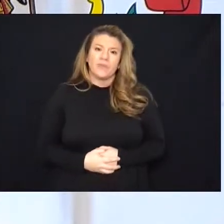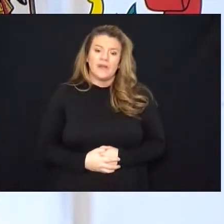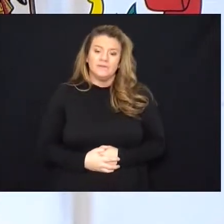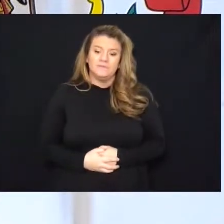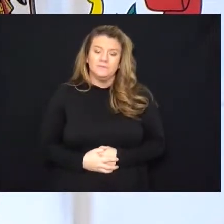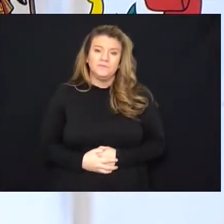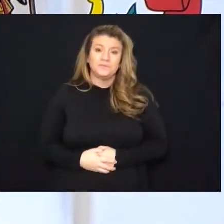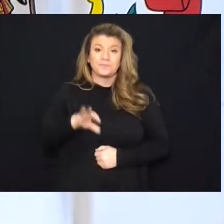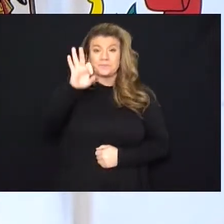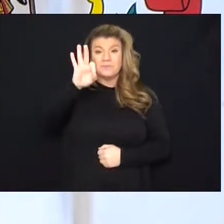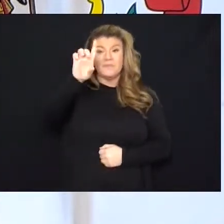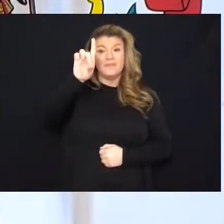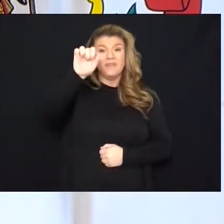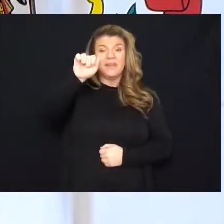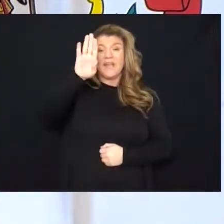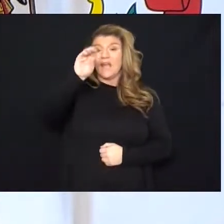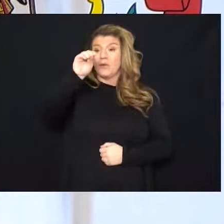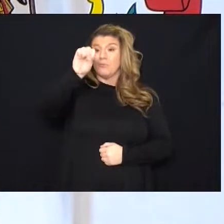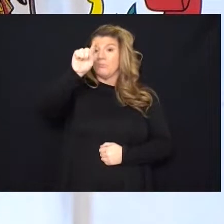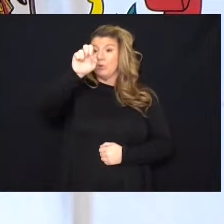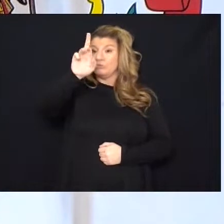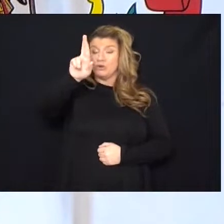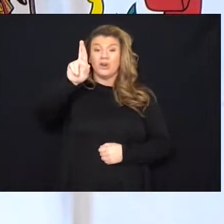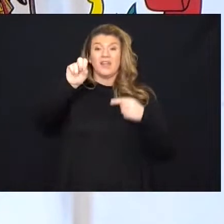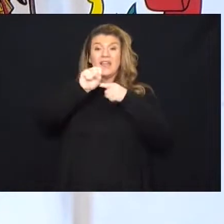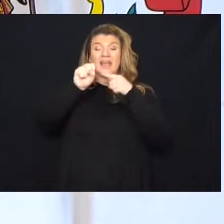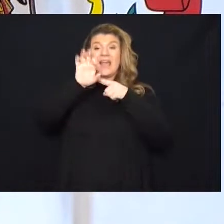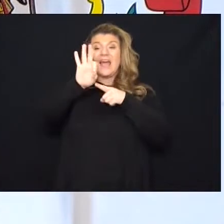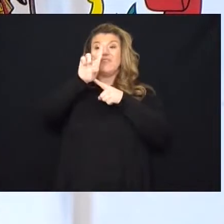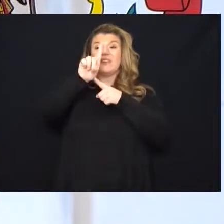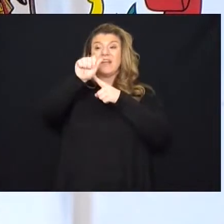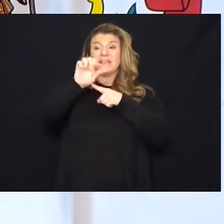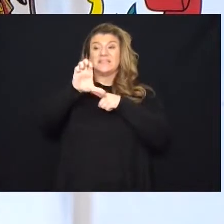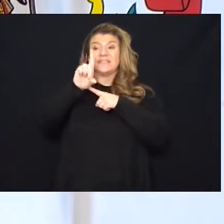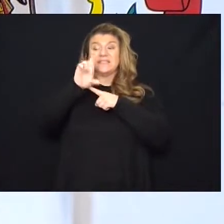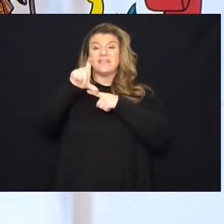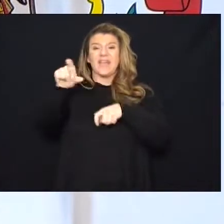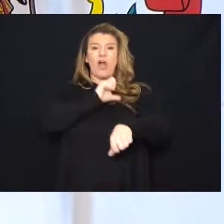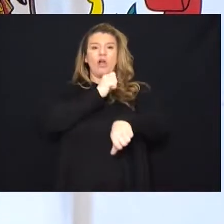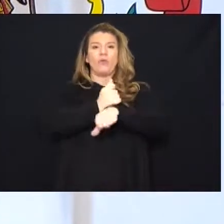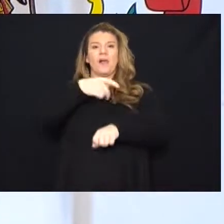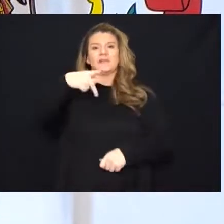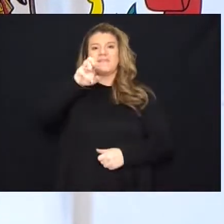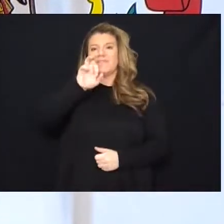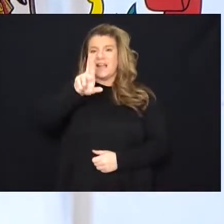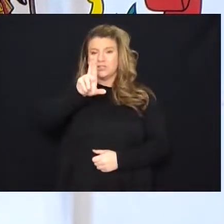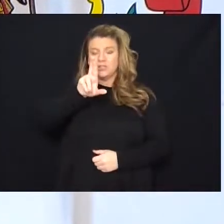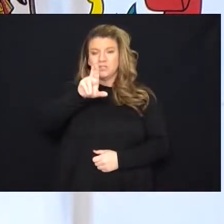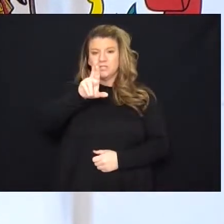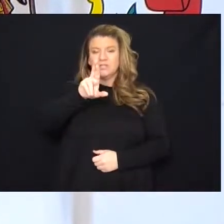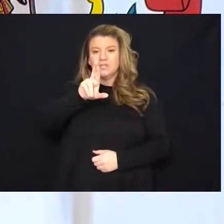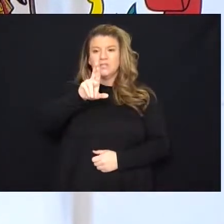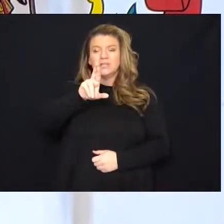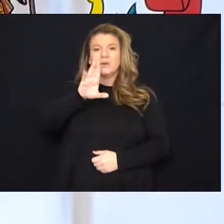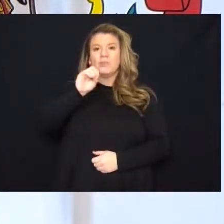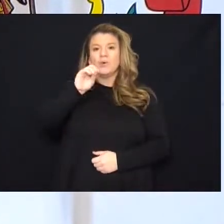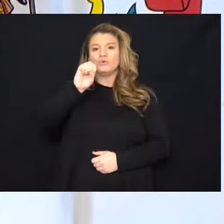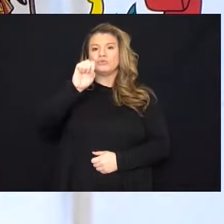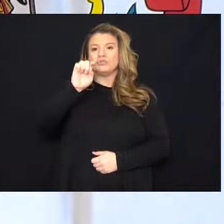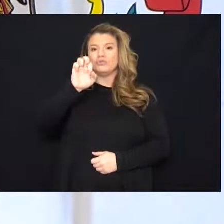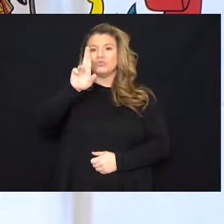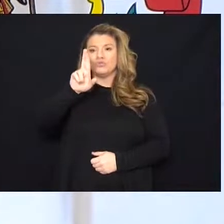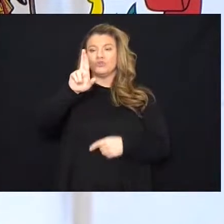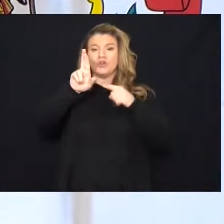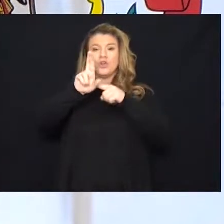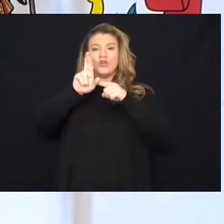The FDA booster update, the FDA and CDC authorized Pfizer, you know, the Pfizer booster